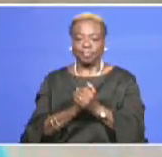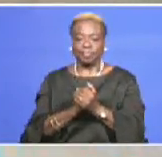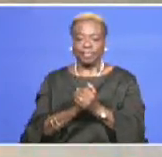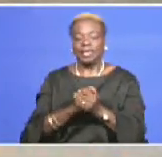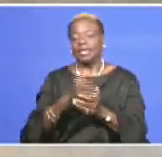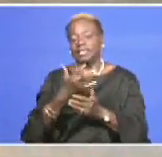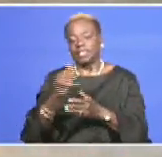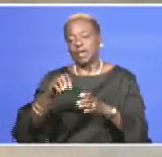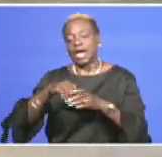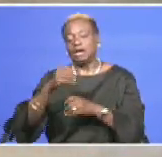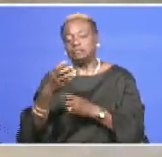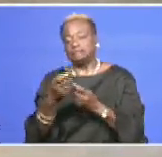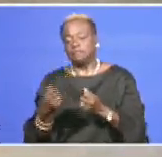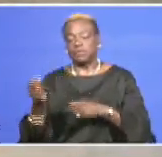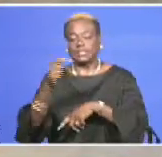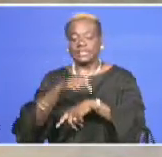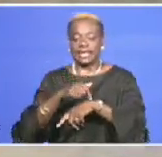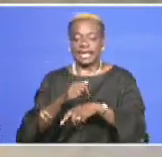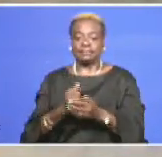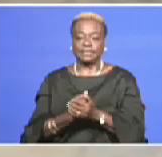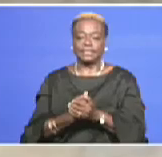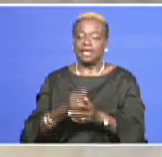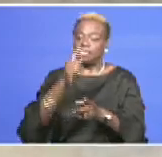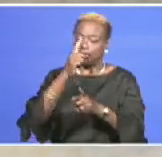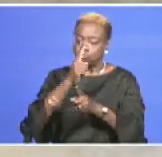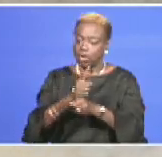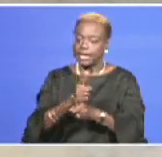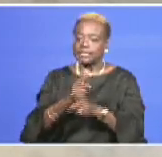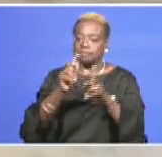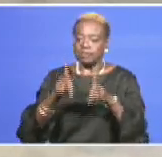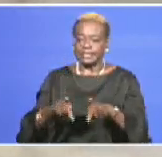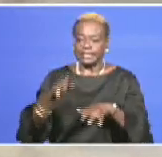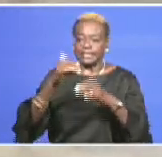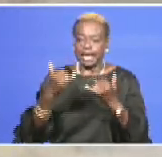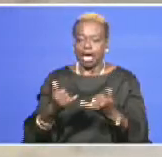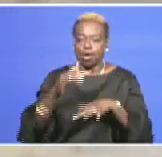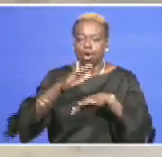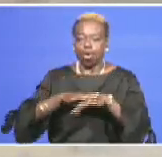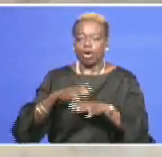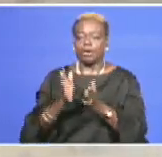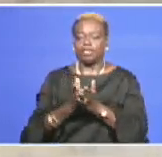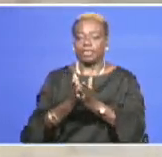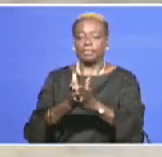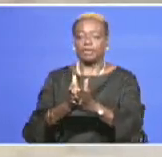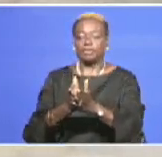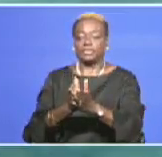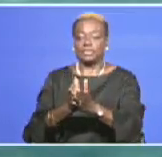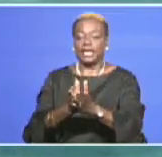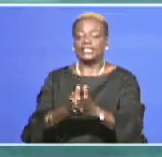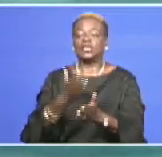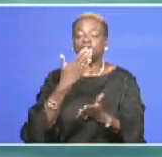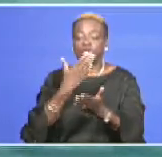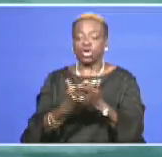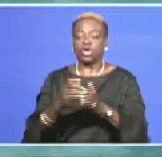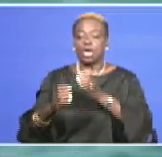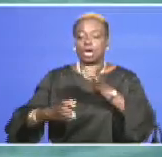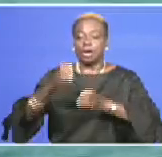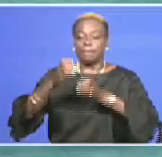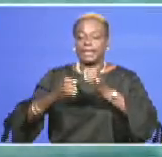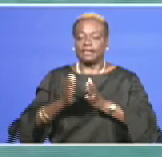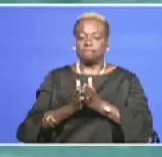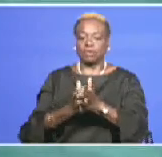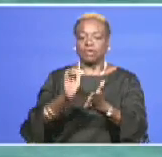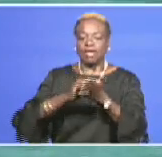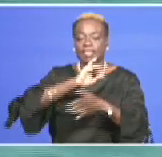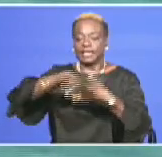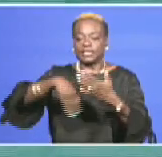little downfall, but now the right crew, the right captain on it, is proving itself to be a good competitive boat. That's a look at sports. A